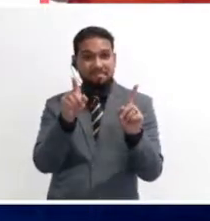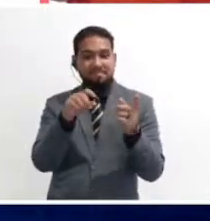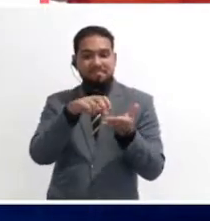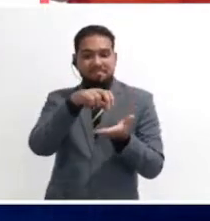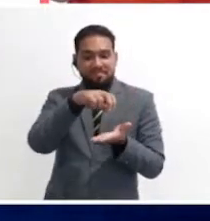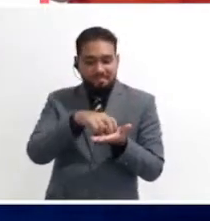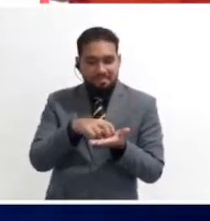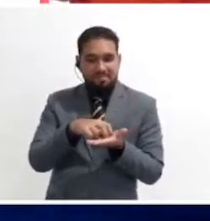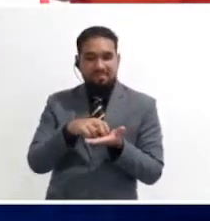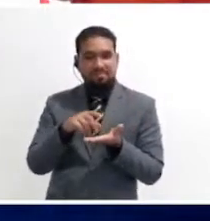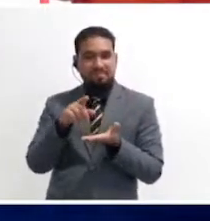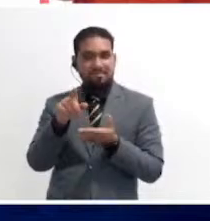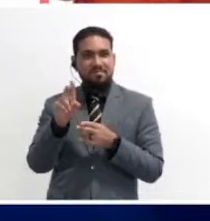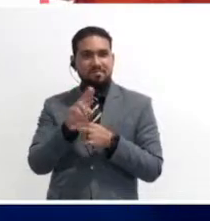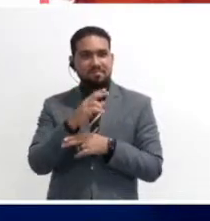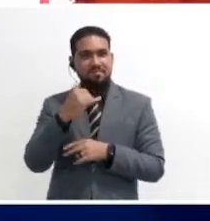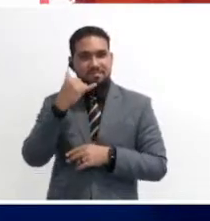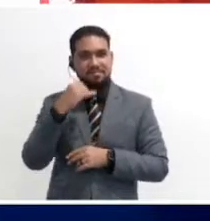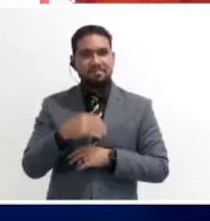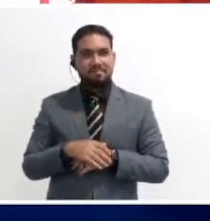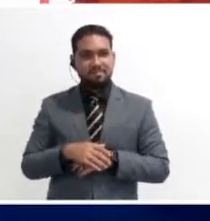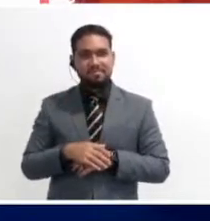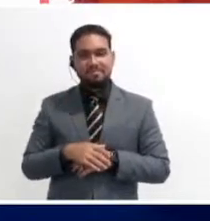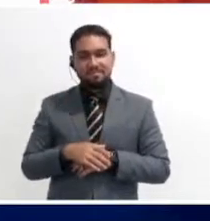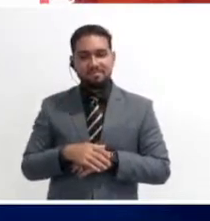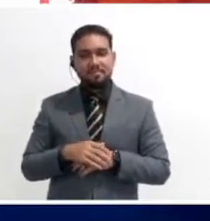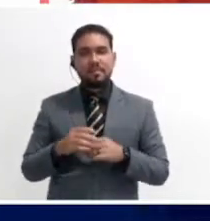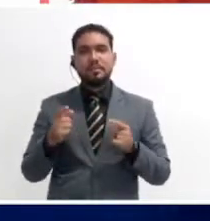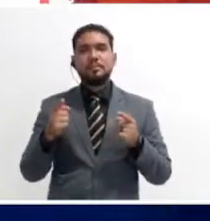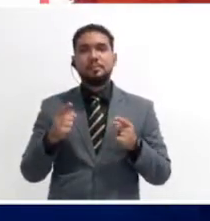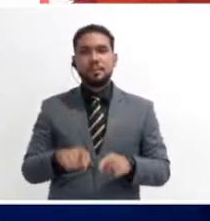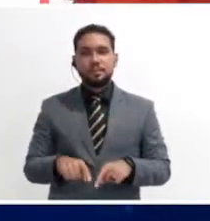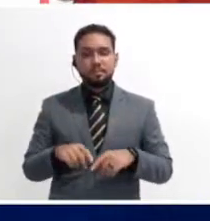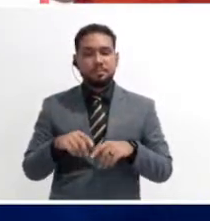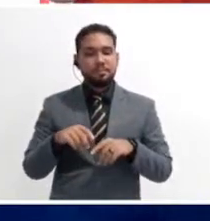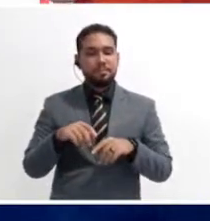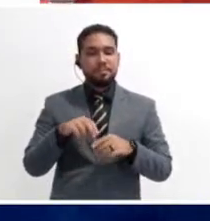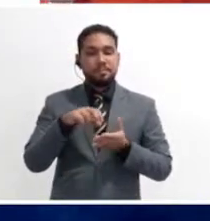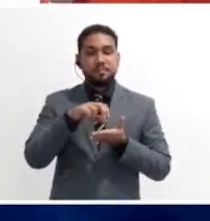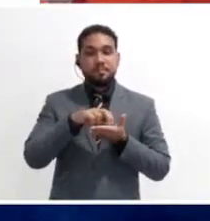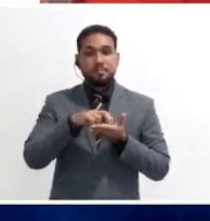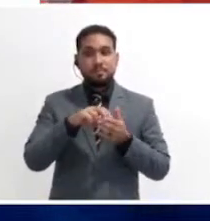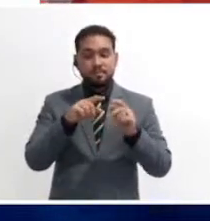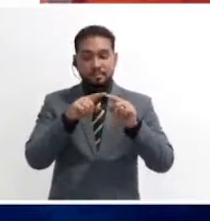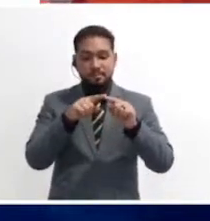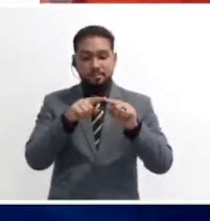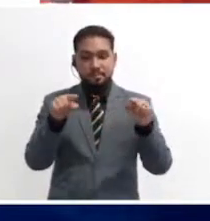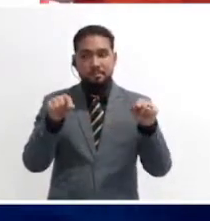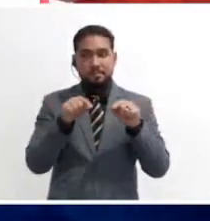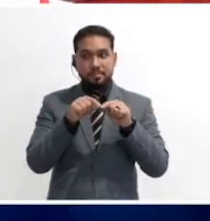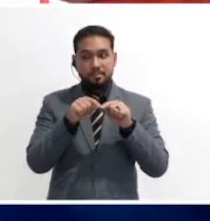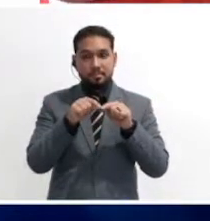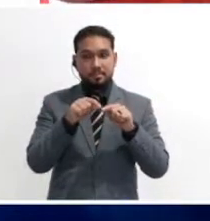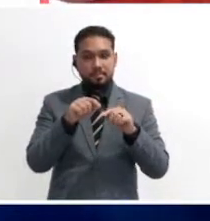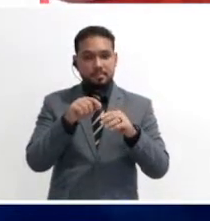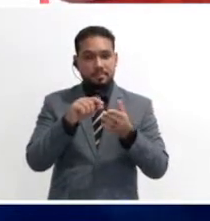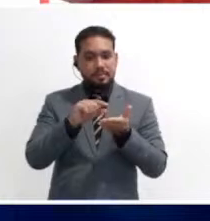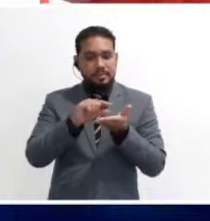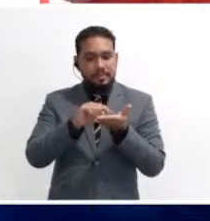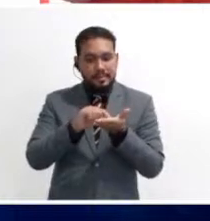lot of the solder stays on the circuit board. So you're seeing remnants of what were solder balls.